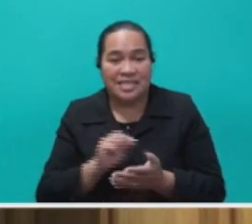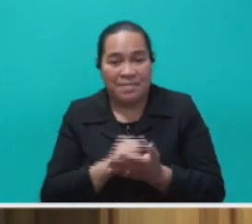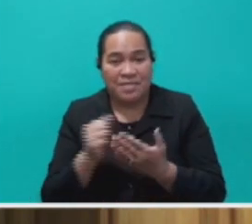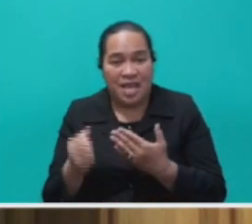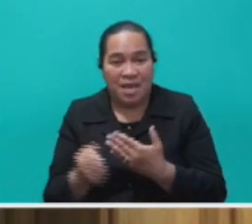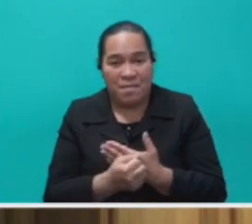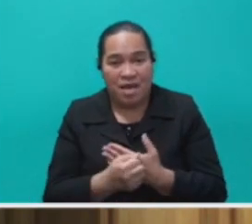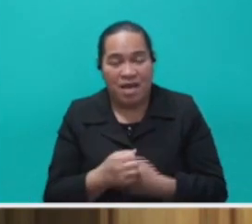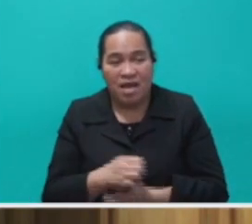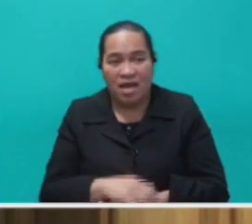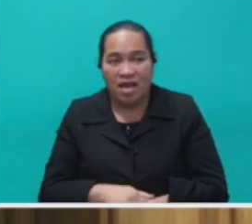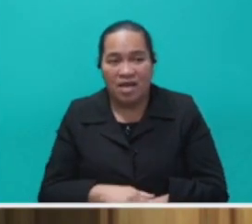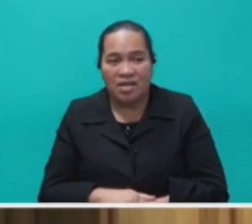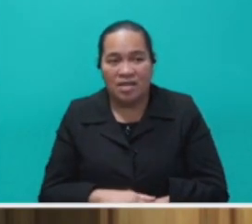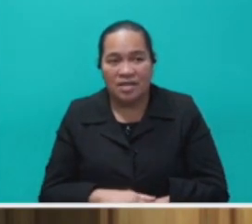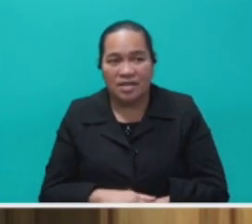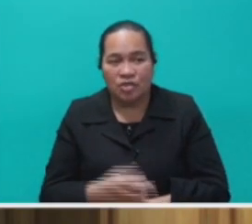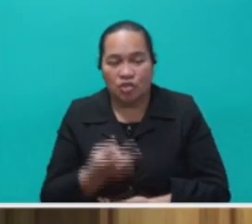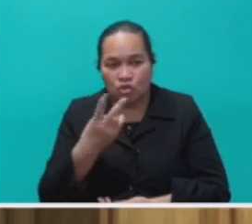September 2023,